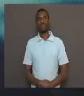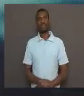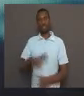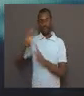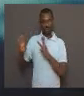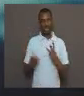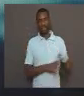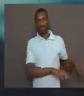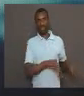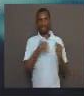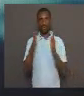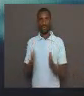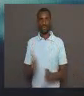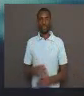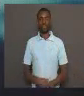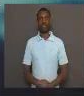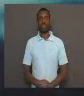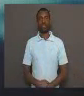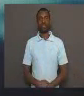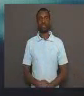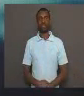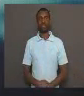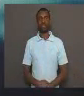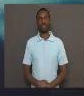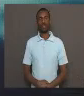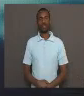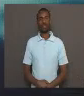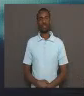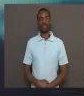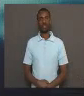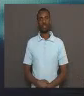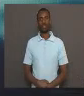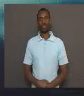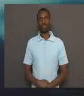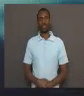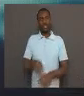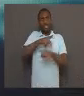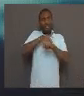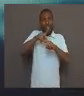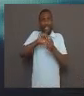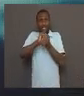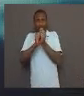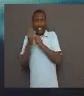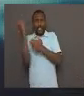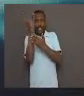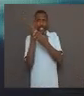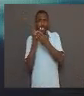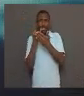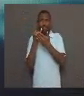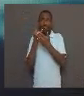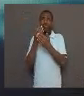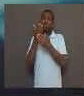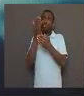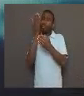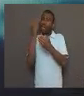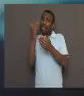Welcome back, students. Did you think about the phase change diagram we saw in